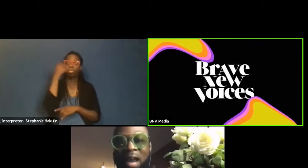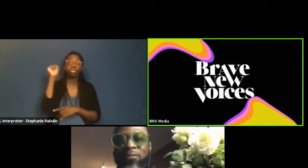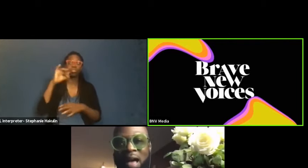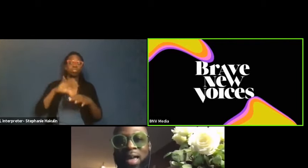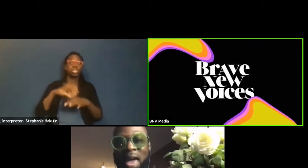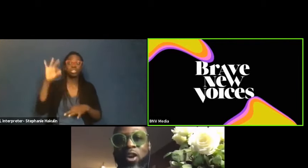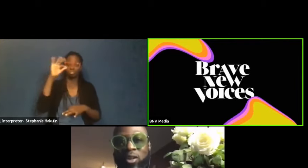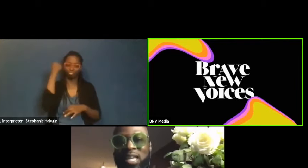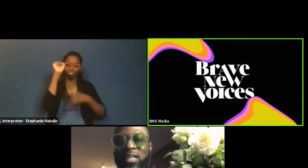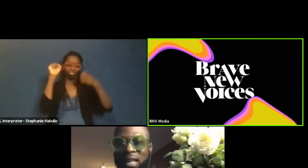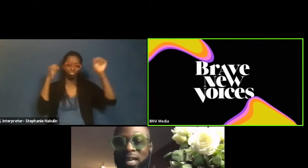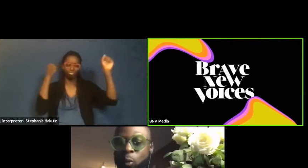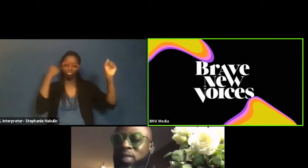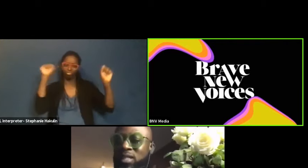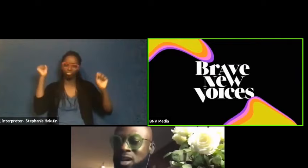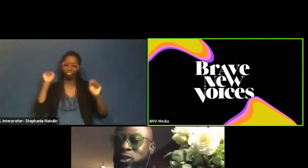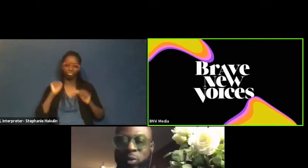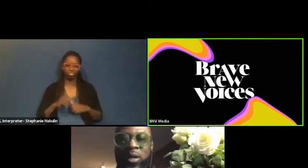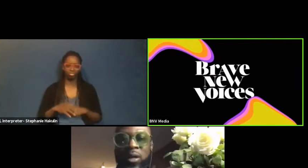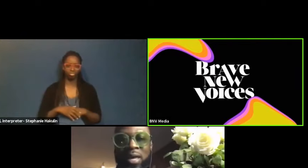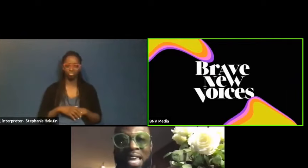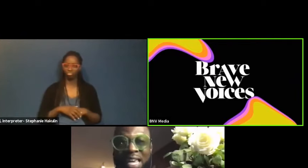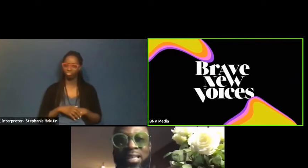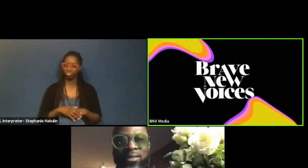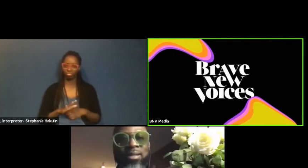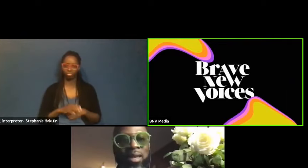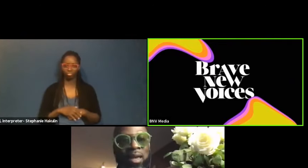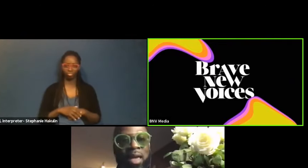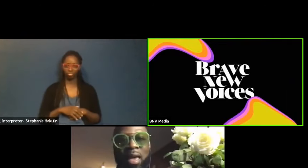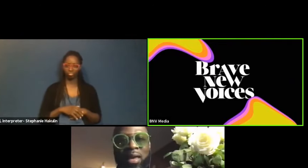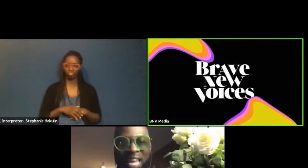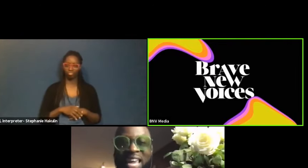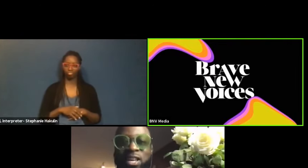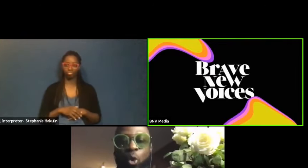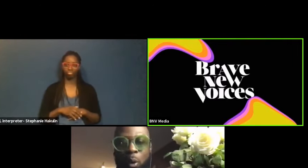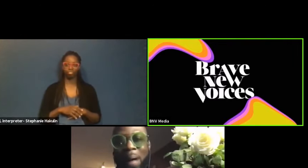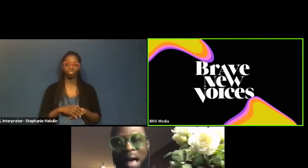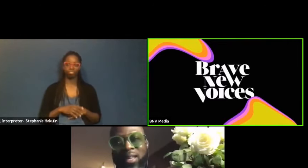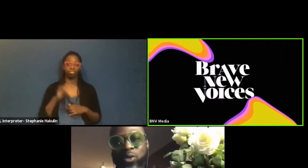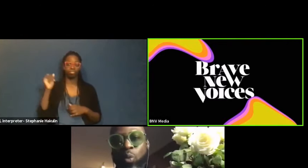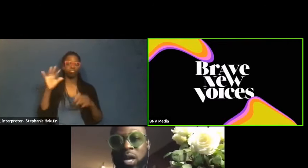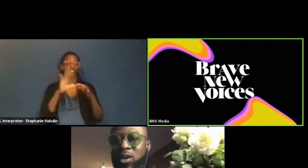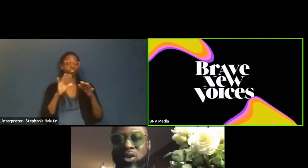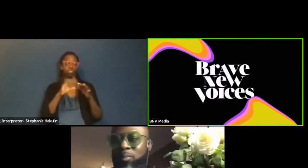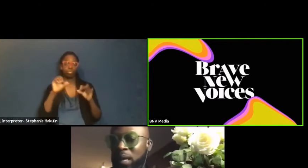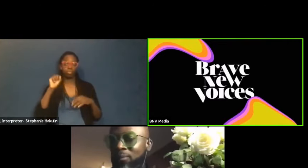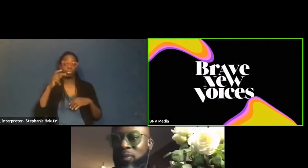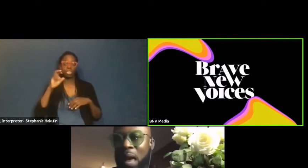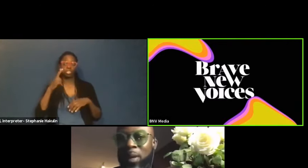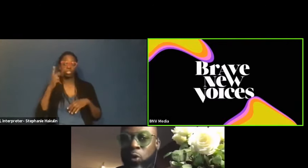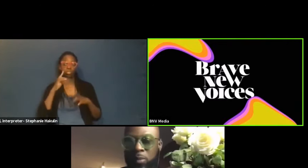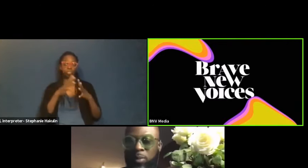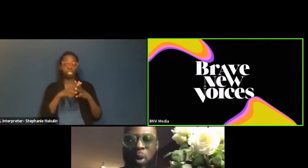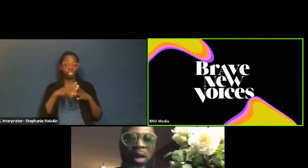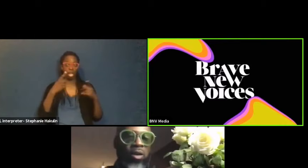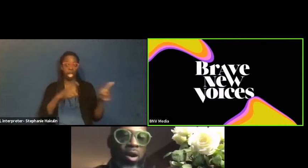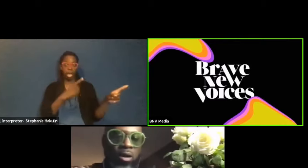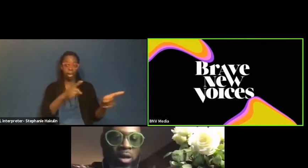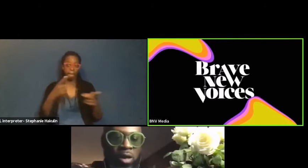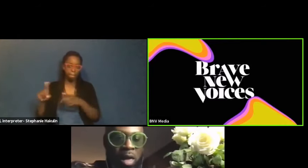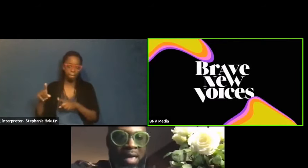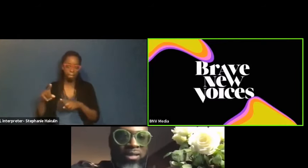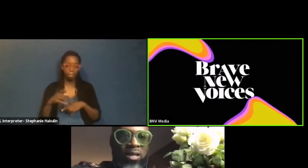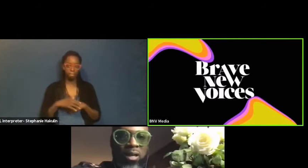embodying, codifying, and articulating what this country is, and in your bodies what it could be. I'm incredibly proud of